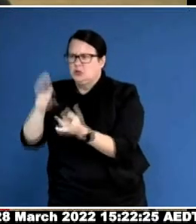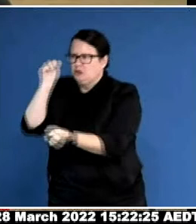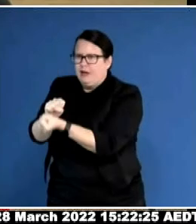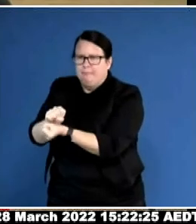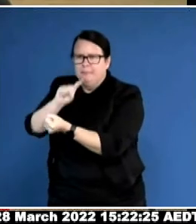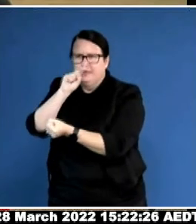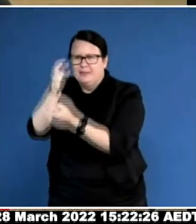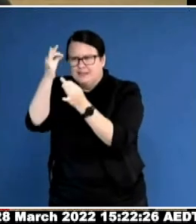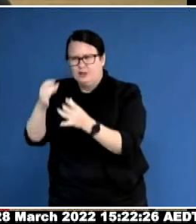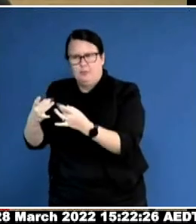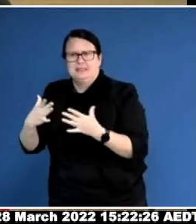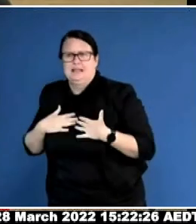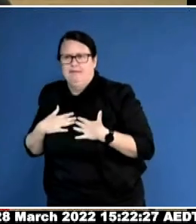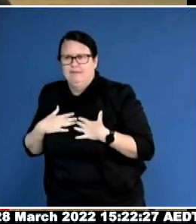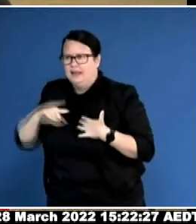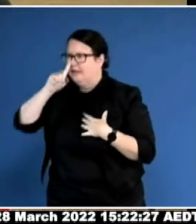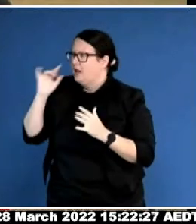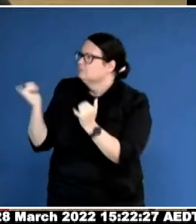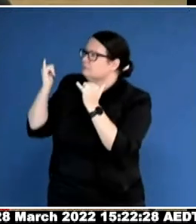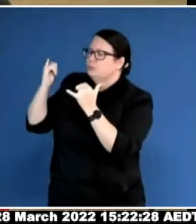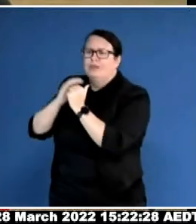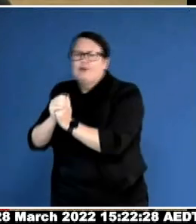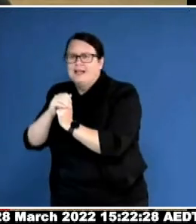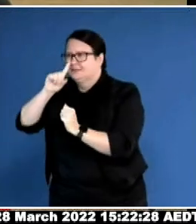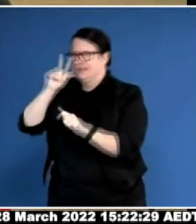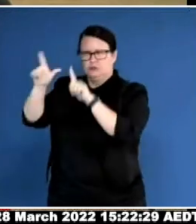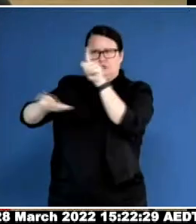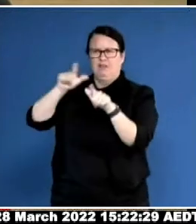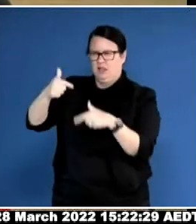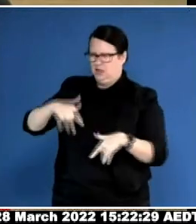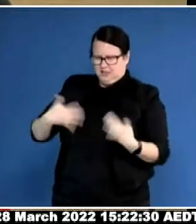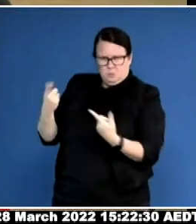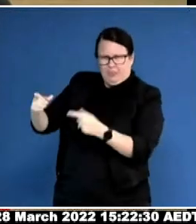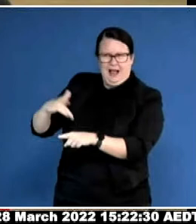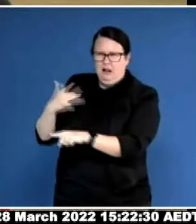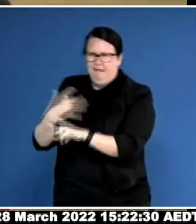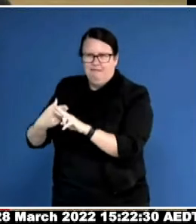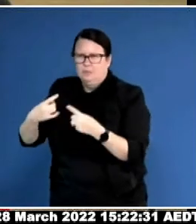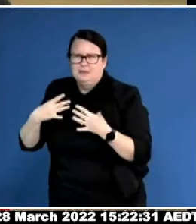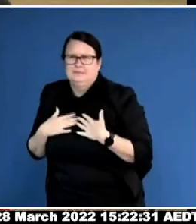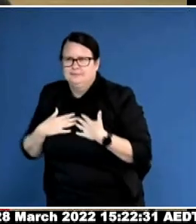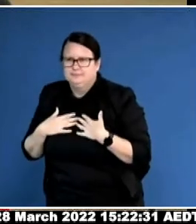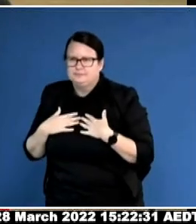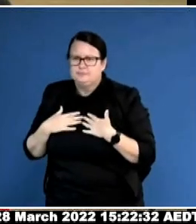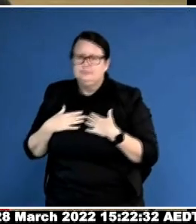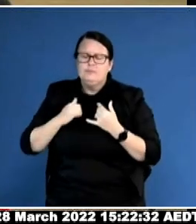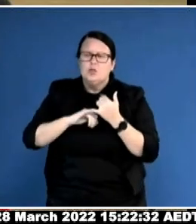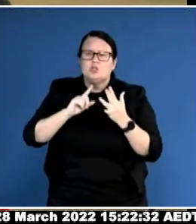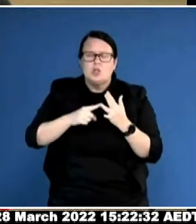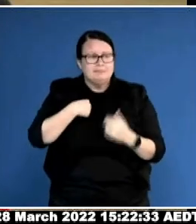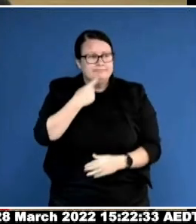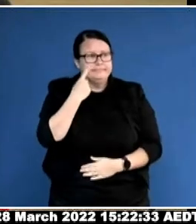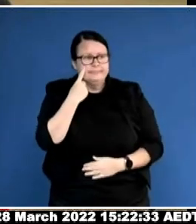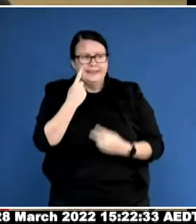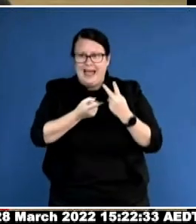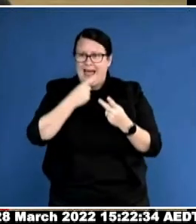make my own decisions and unable to go out with friends or travel. I think I have a tendency to over-empathise with people because I